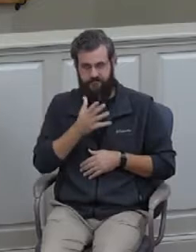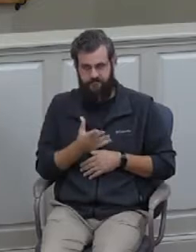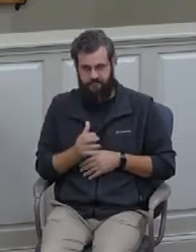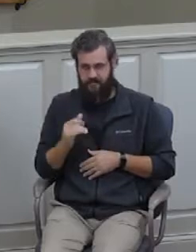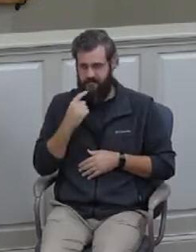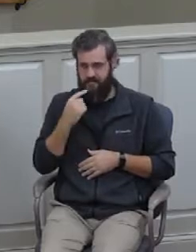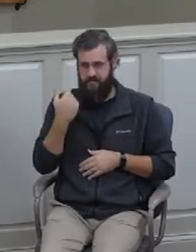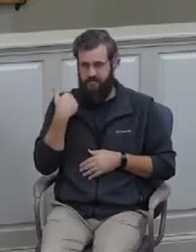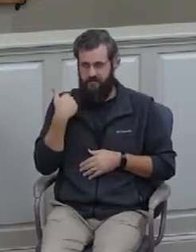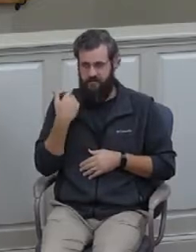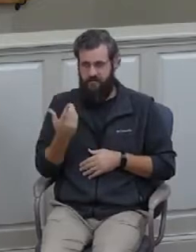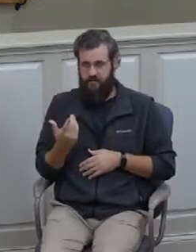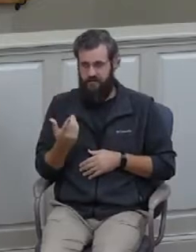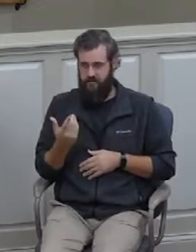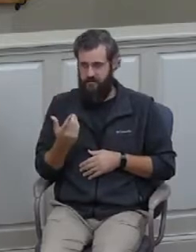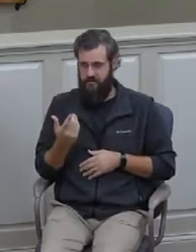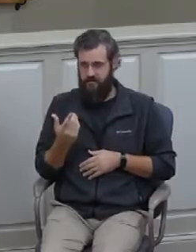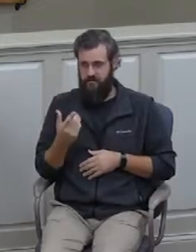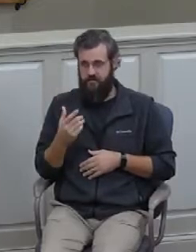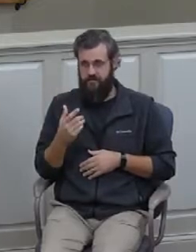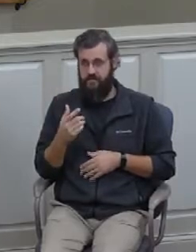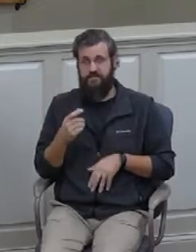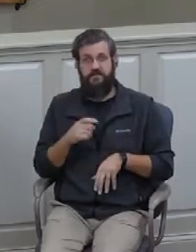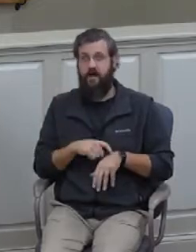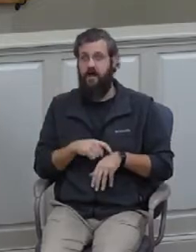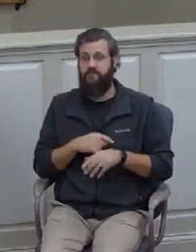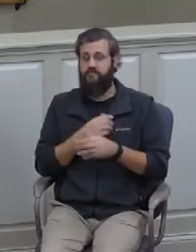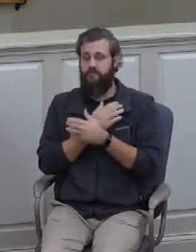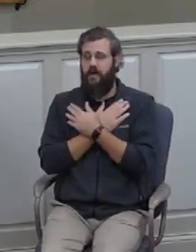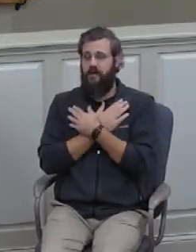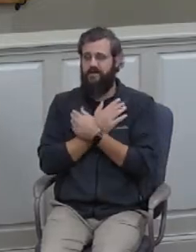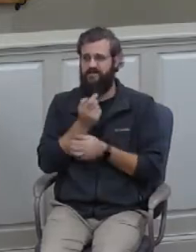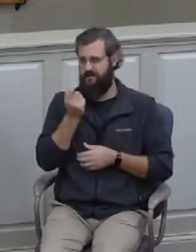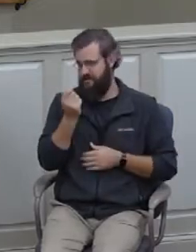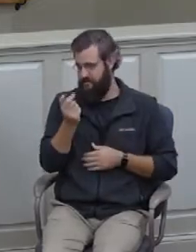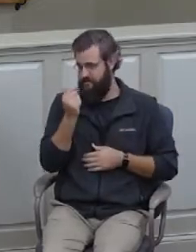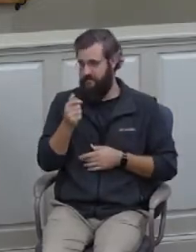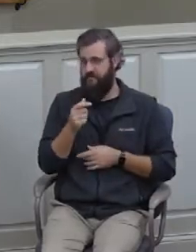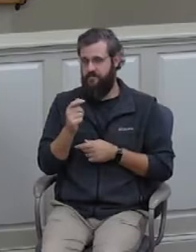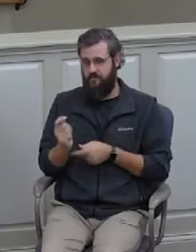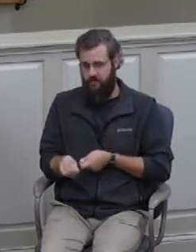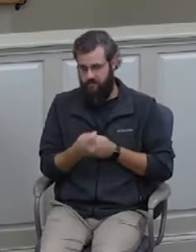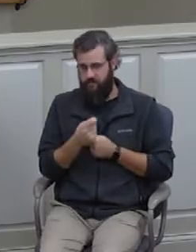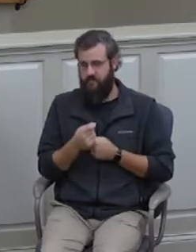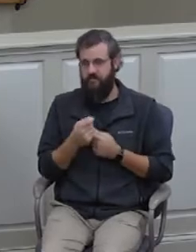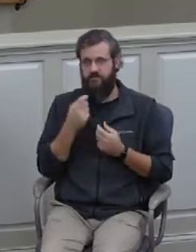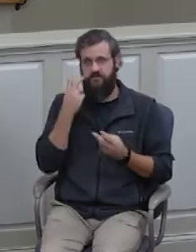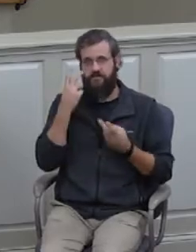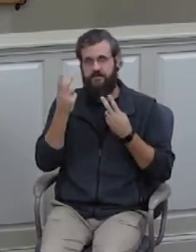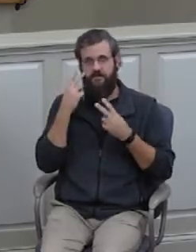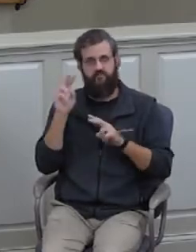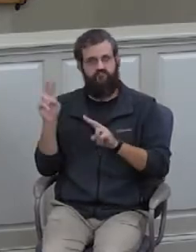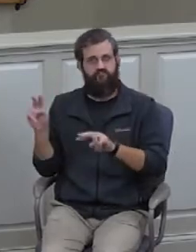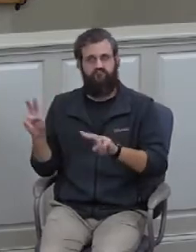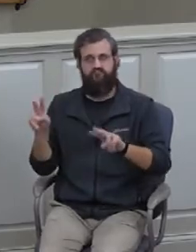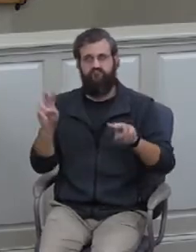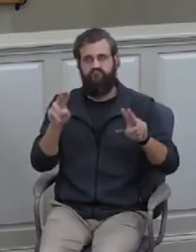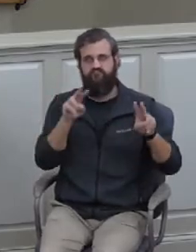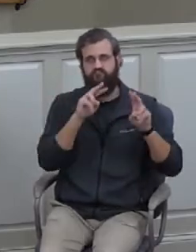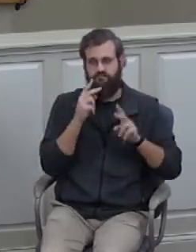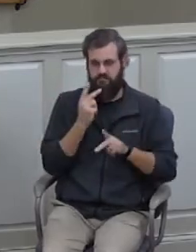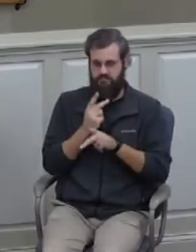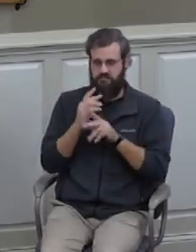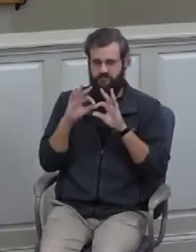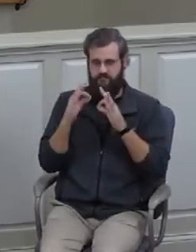before, just take time to relax a little bit. We want to golf, go see some things, take care of